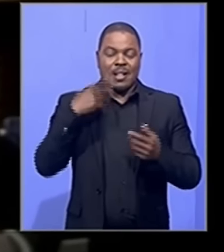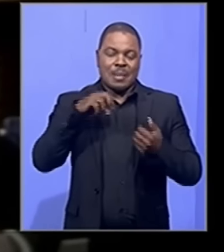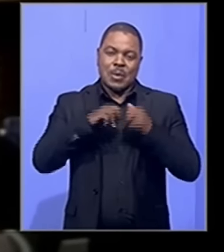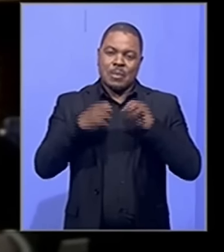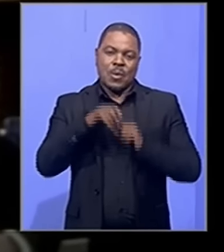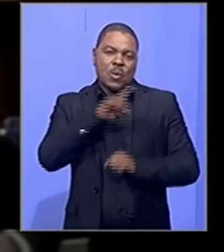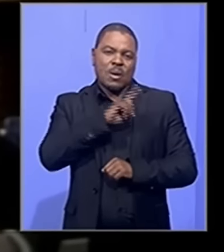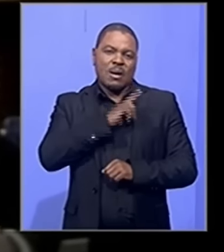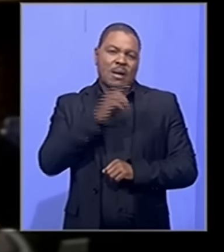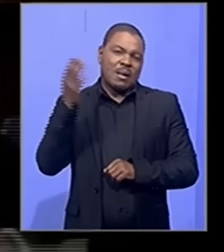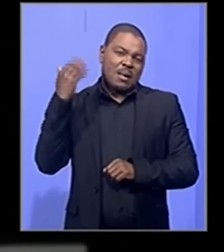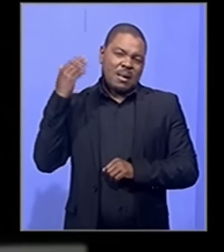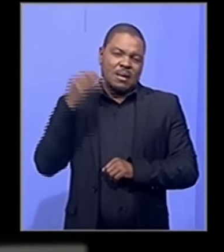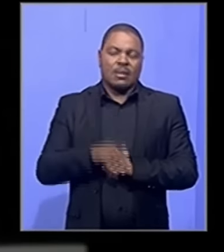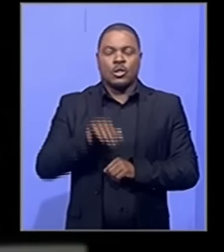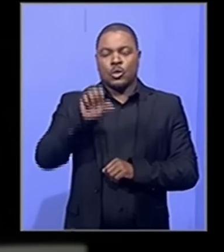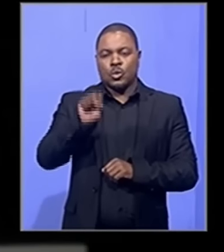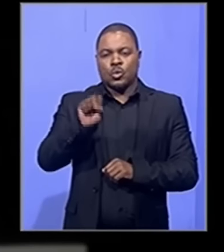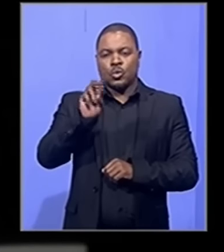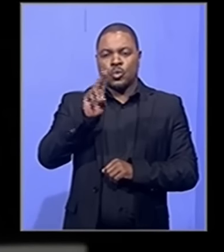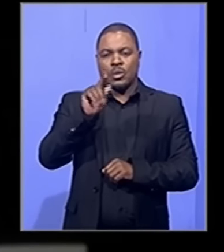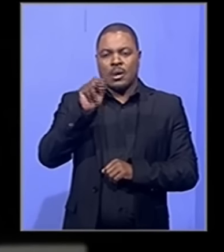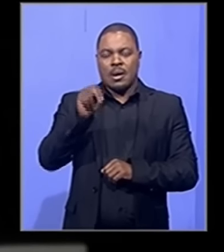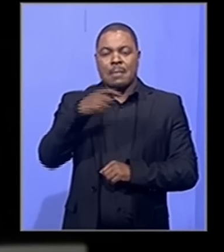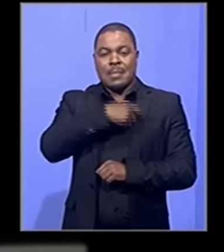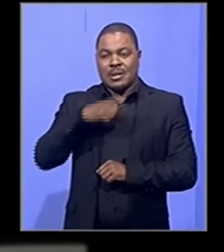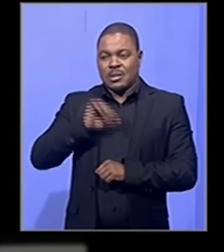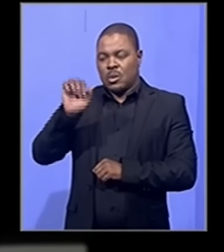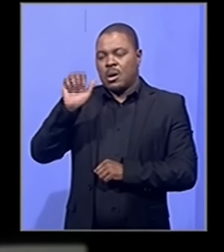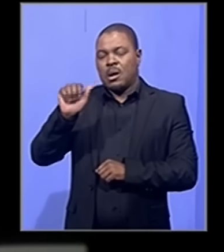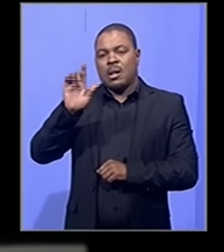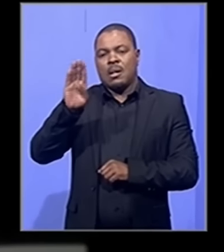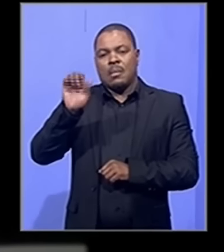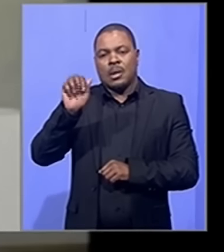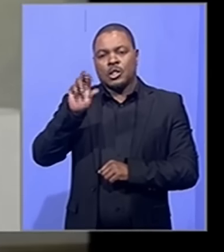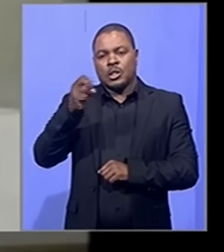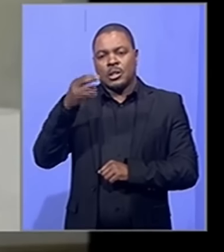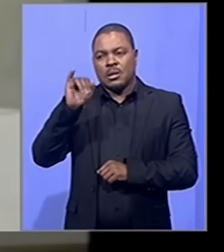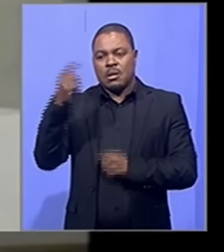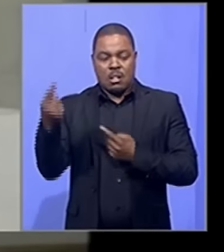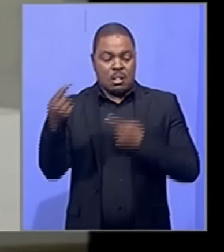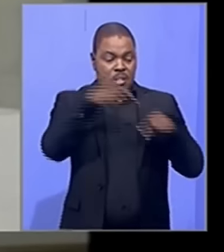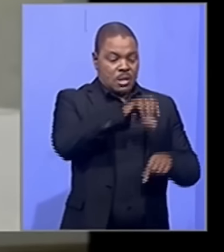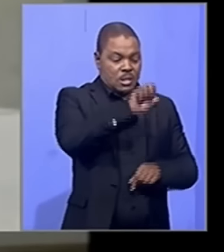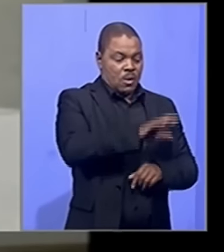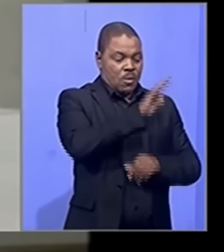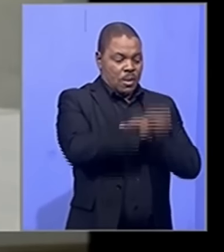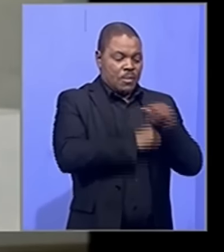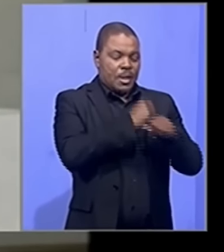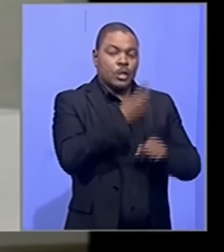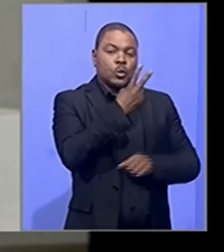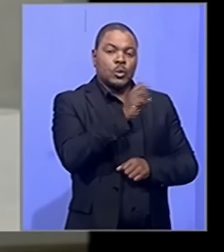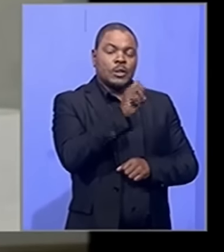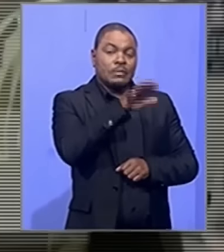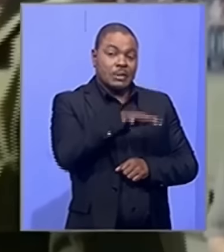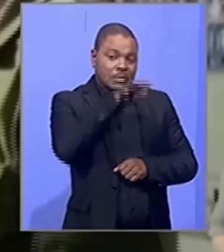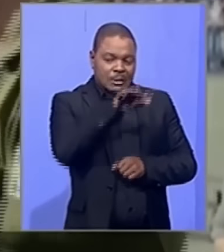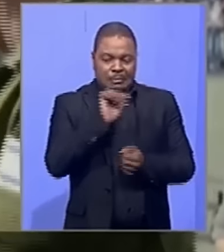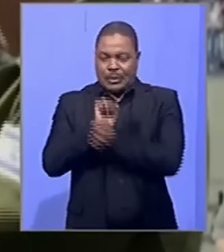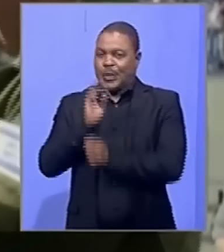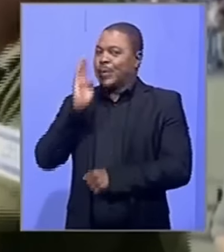ho tshwara mo presidente wa mehleng wa Sudan Omar al-Bashir ha ne a tlile sebokeng sa African Union ka 2015